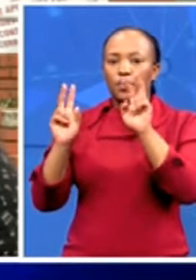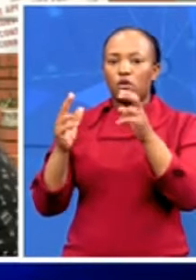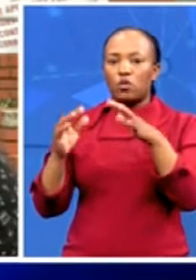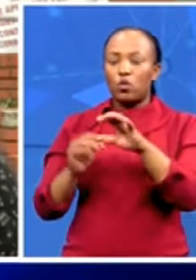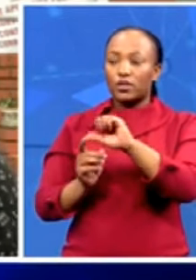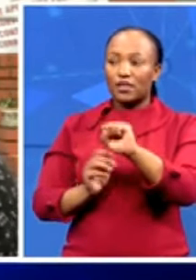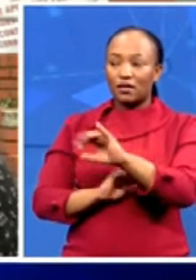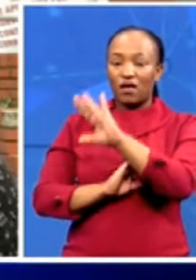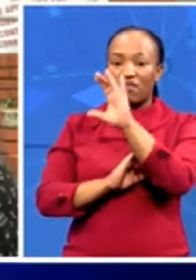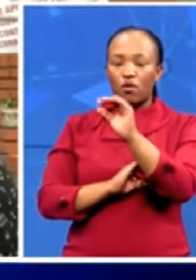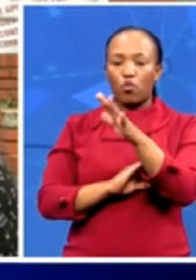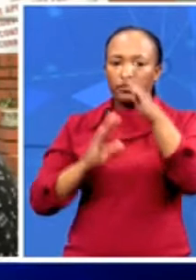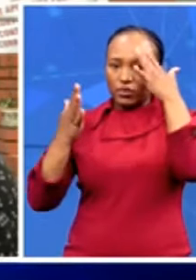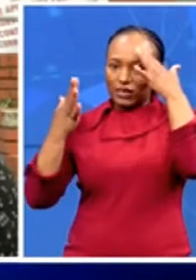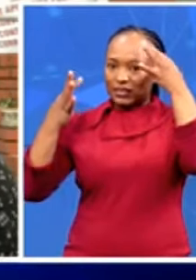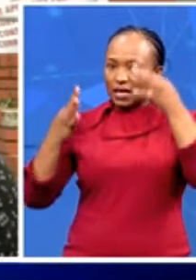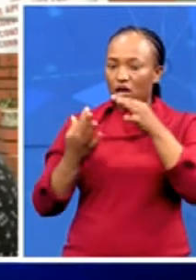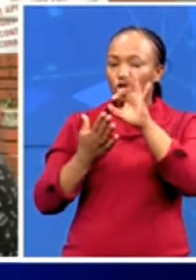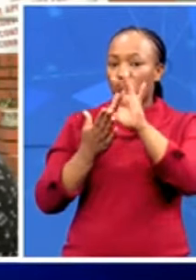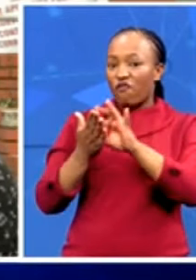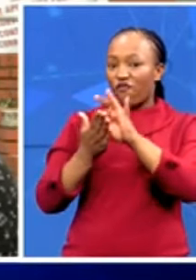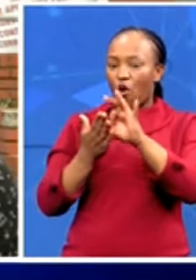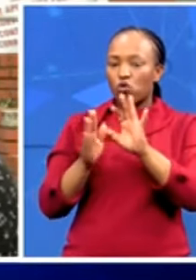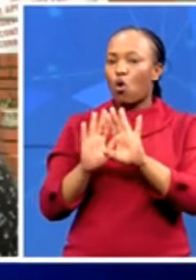vote or not, and who to vote for in the upcoming